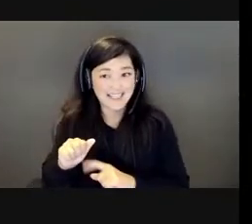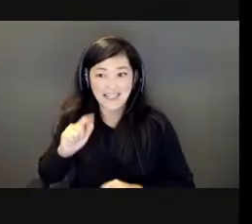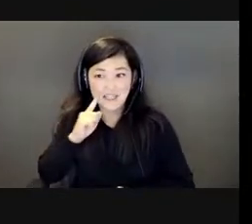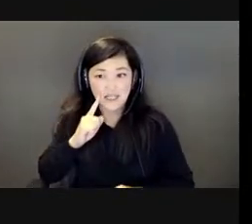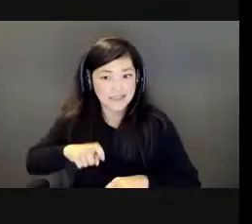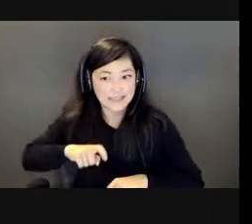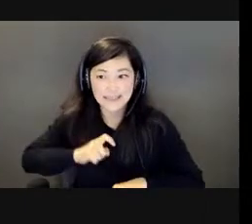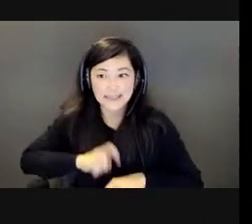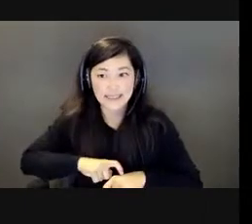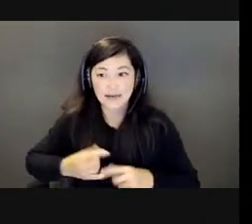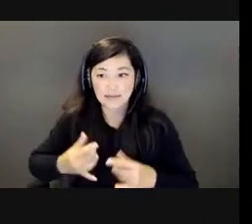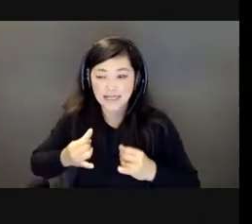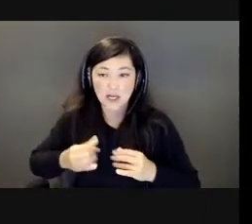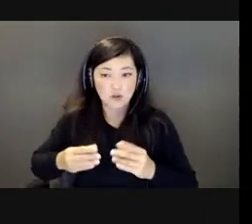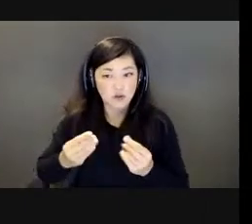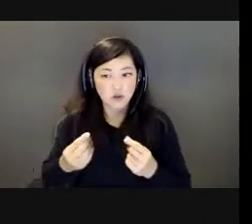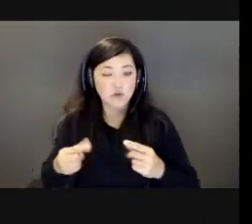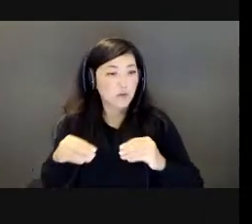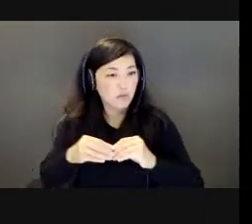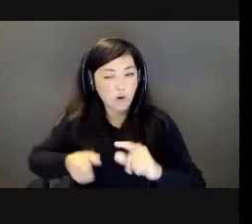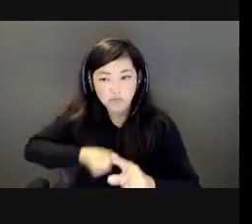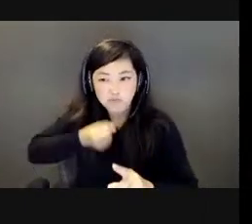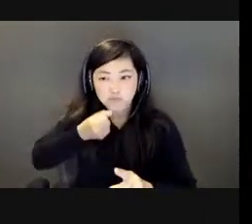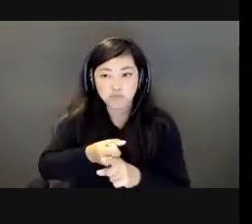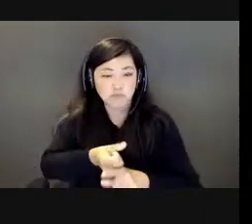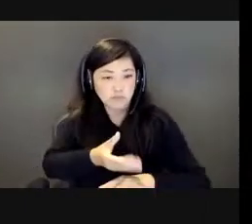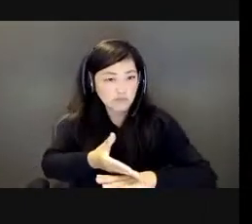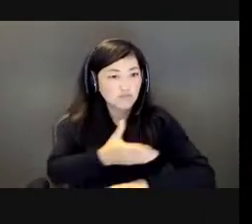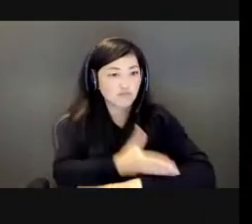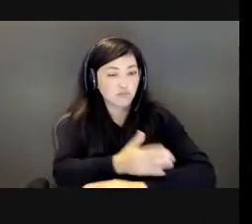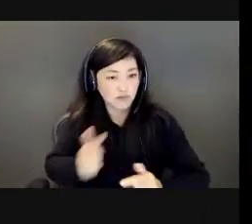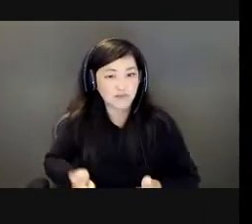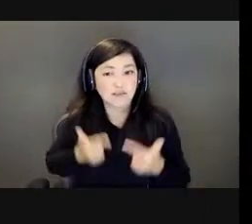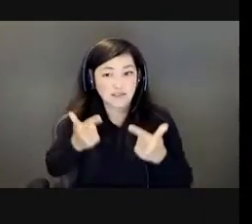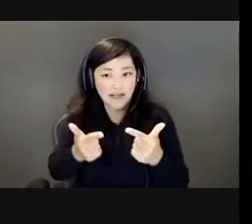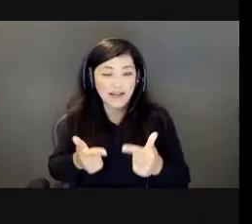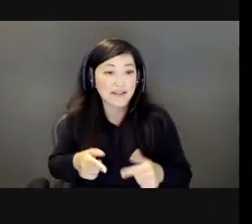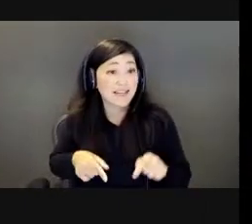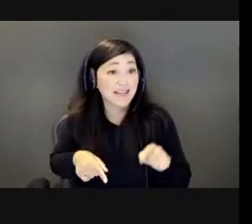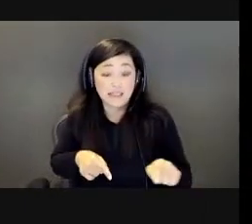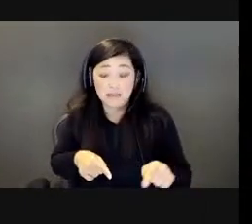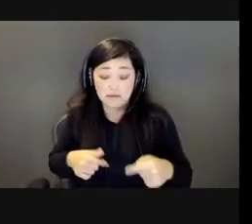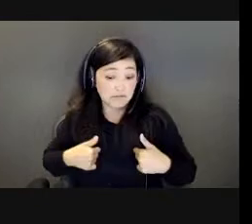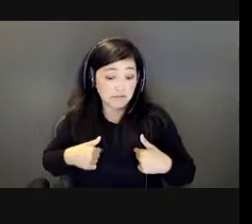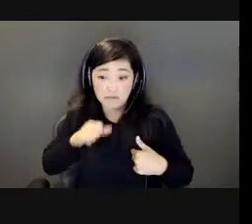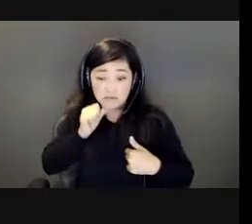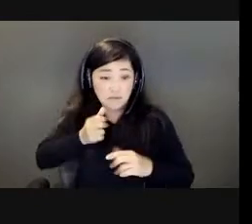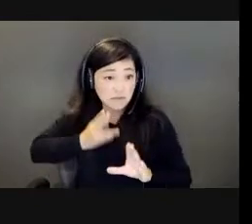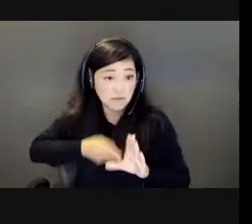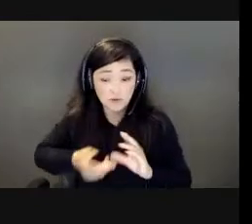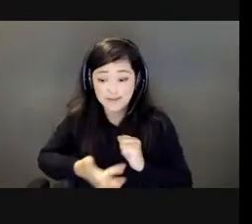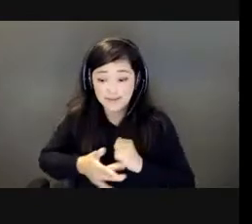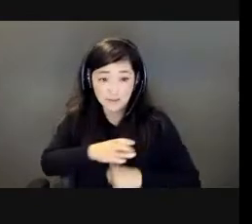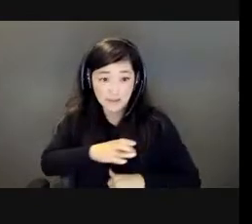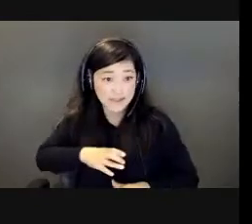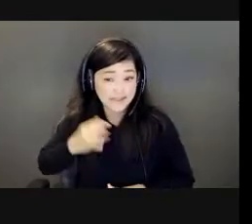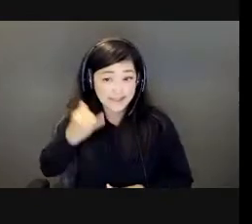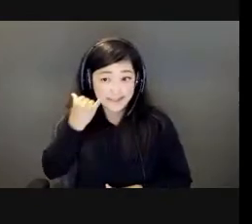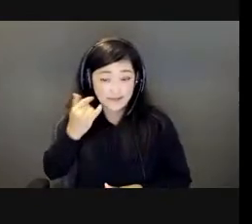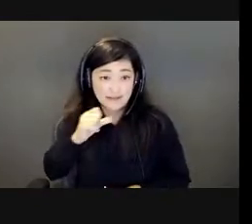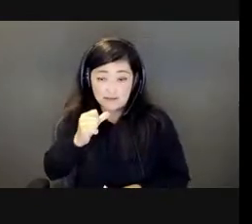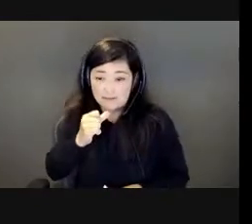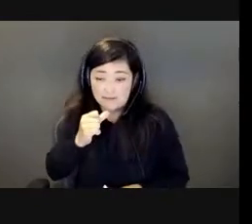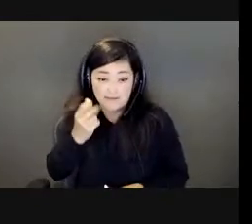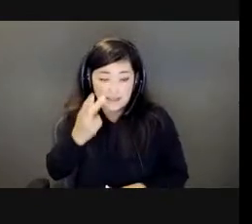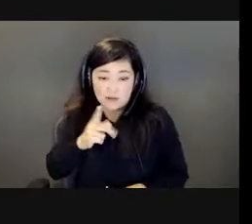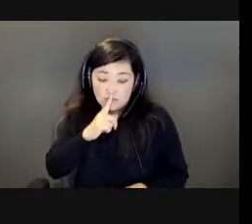just optional, but time for regulation. So this, I would not have joined a technical committee if I didn't think there was the opportunity for